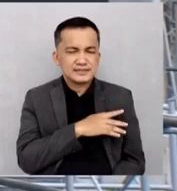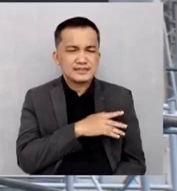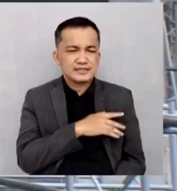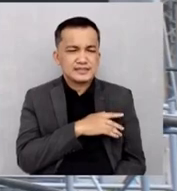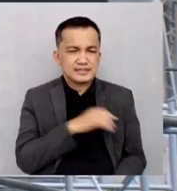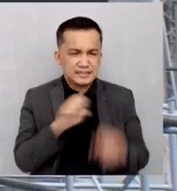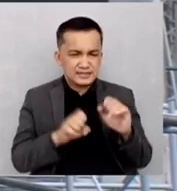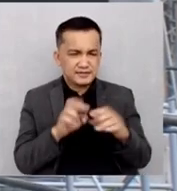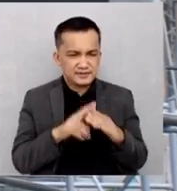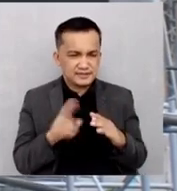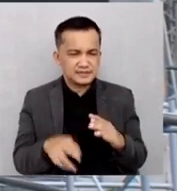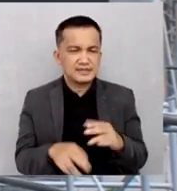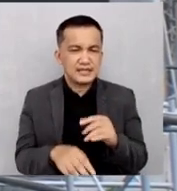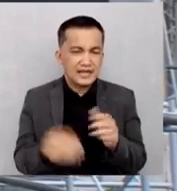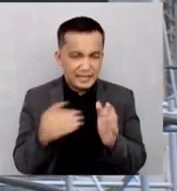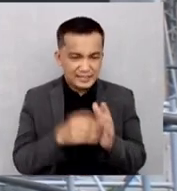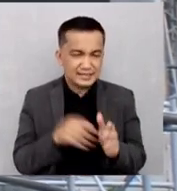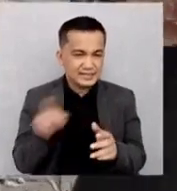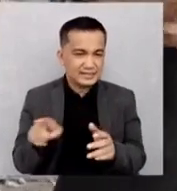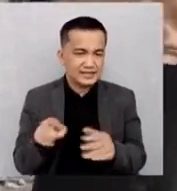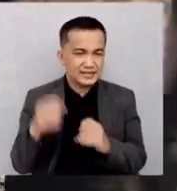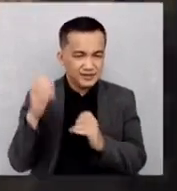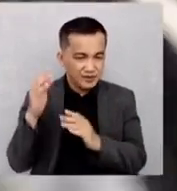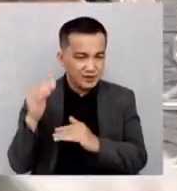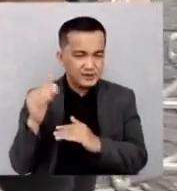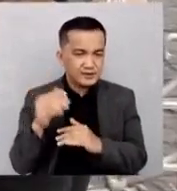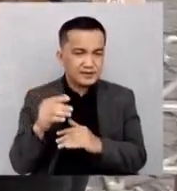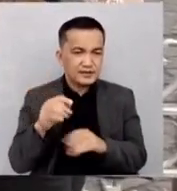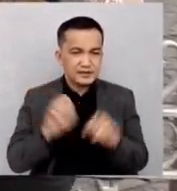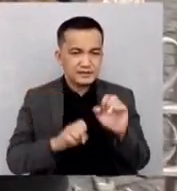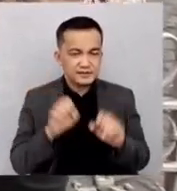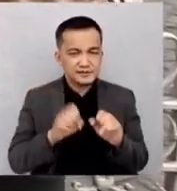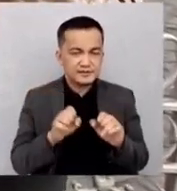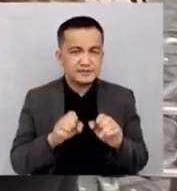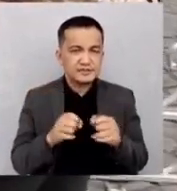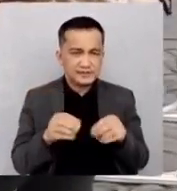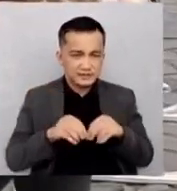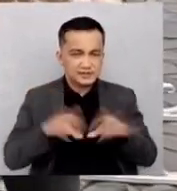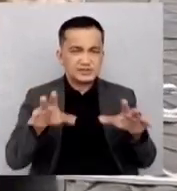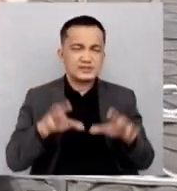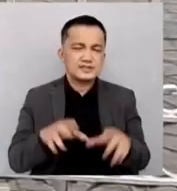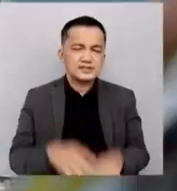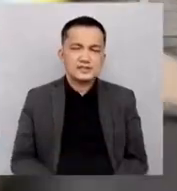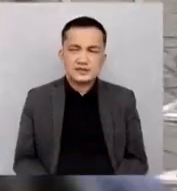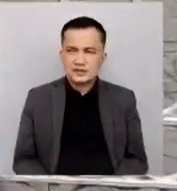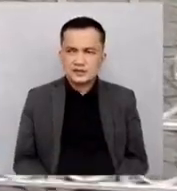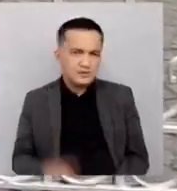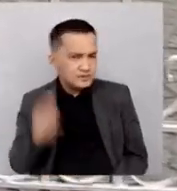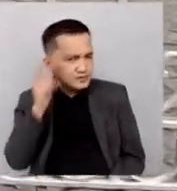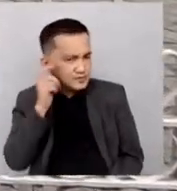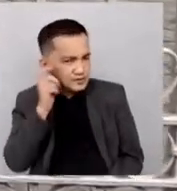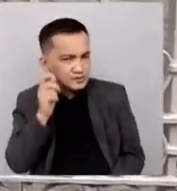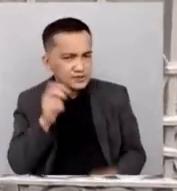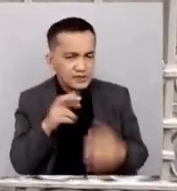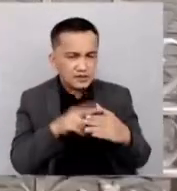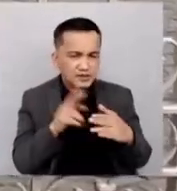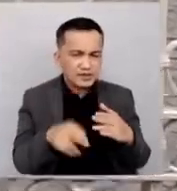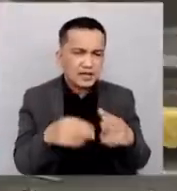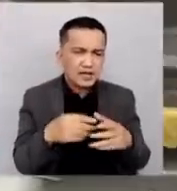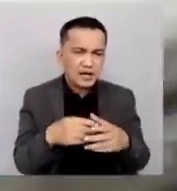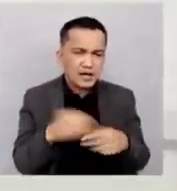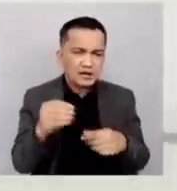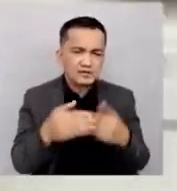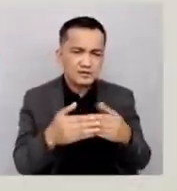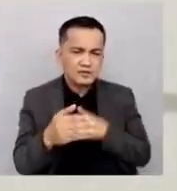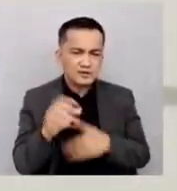again, they are hoping that the exam results will be released. There was word that the results will be out before 12.